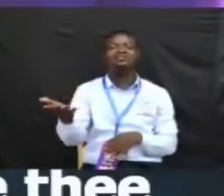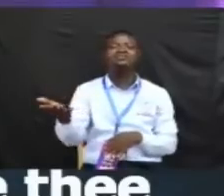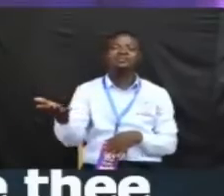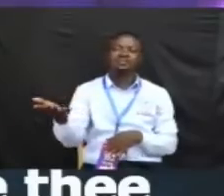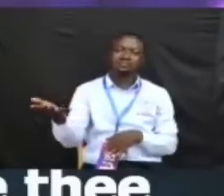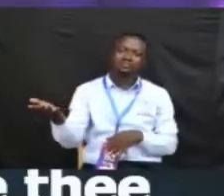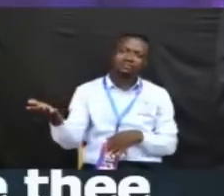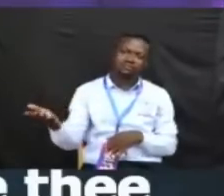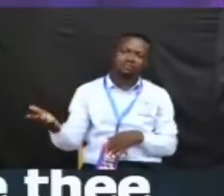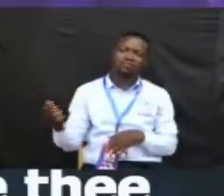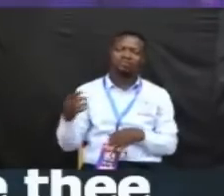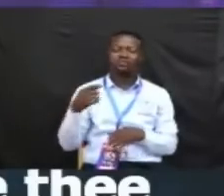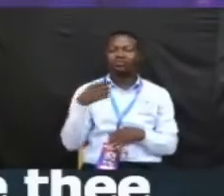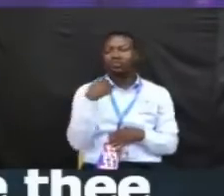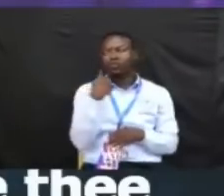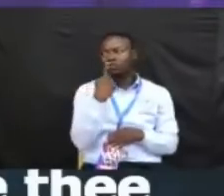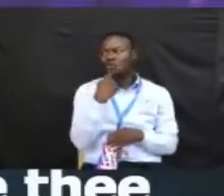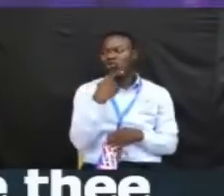God